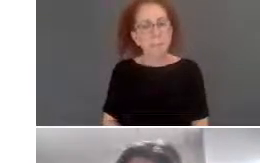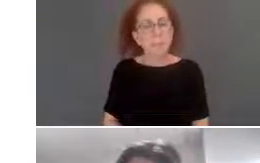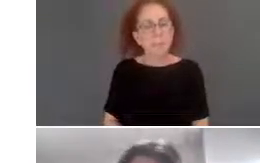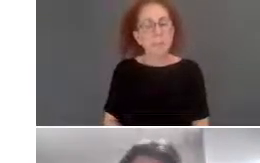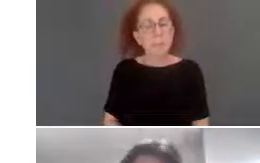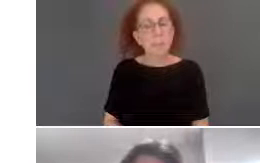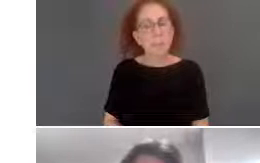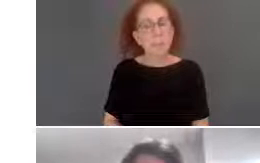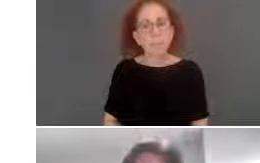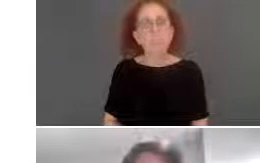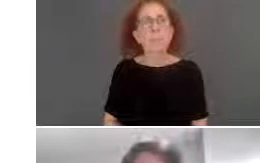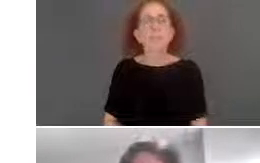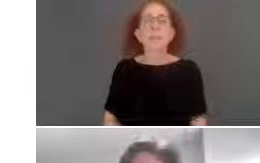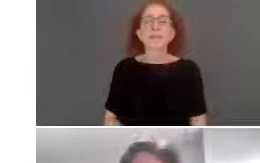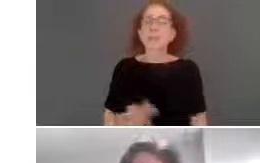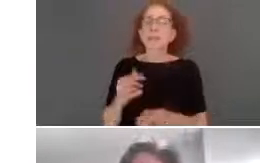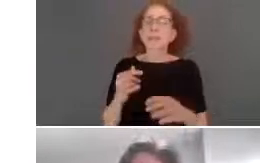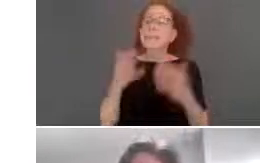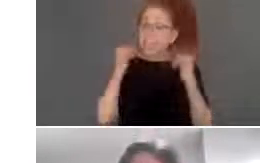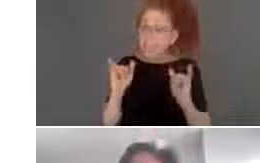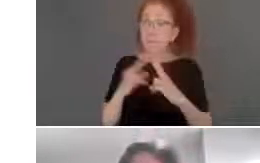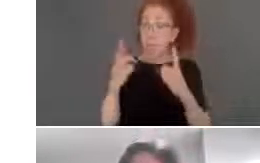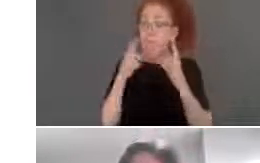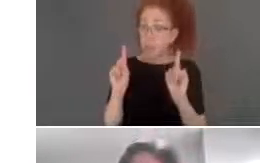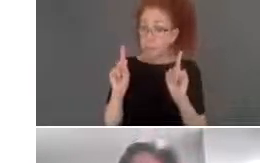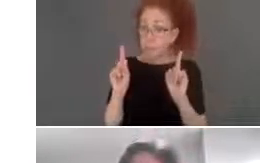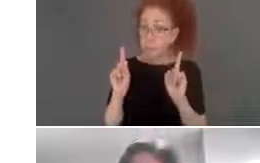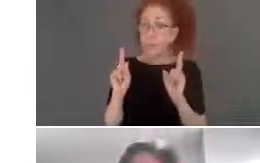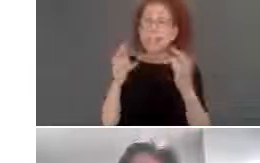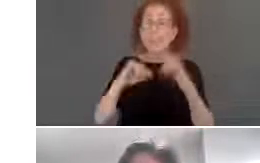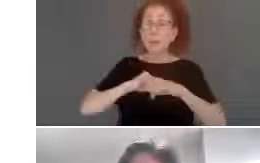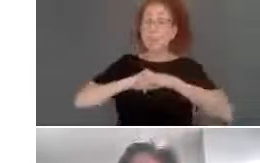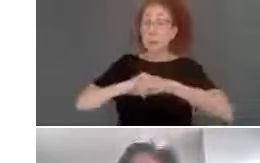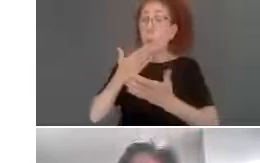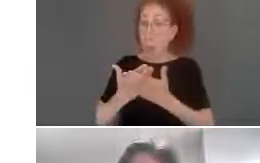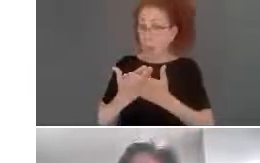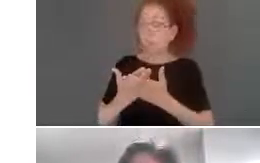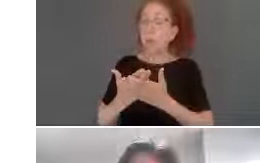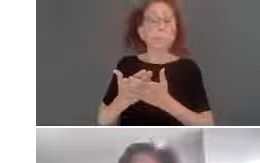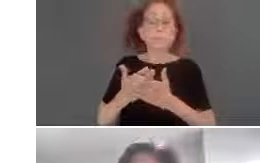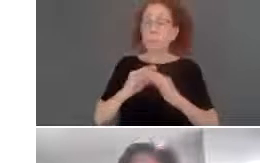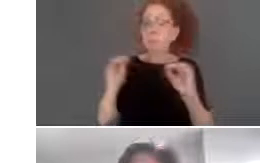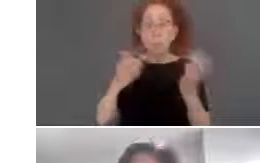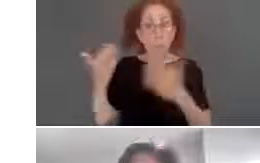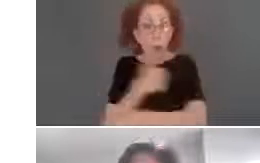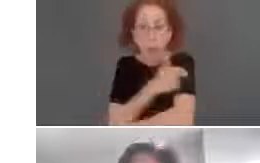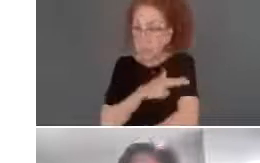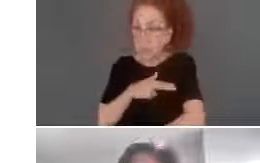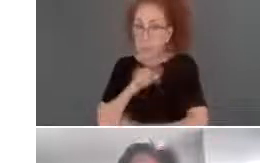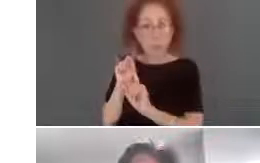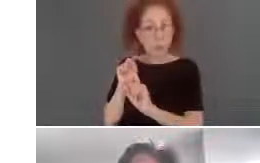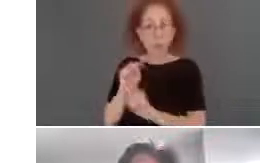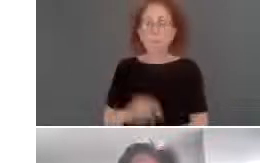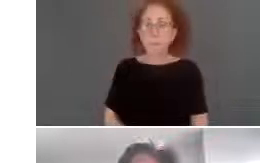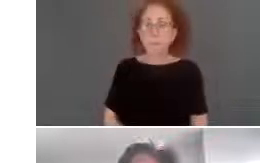there is still a lot of effectiveness. It still protects really well against hospitalizations and deaths.